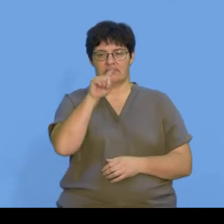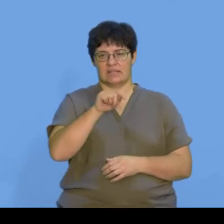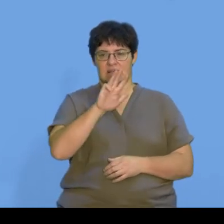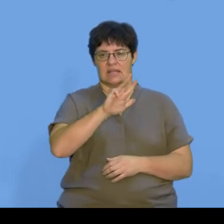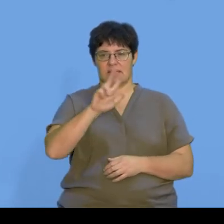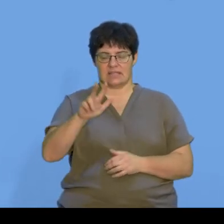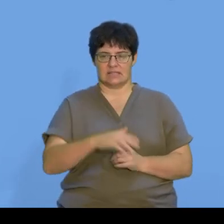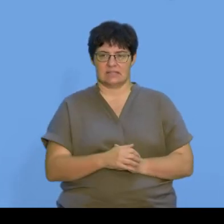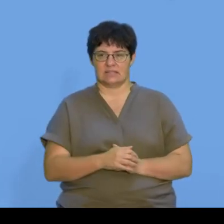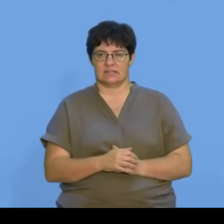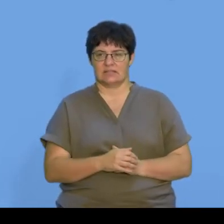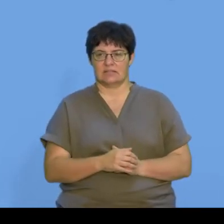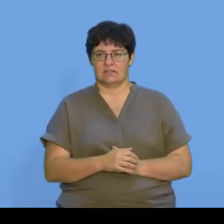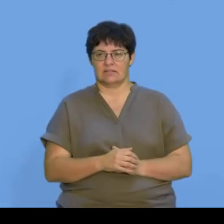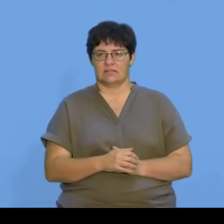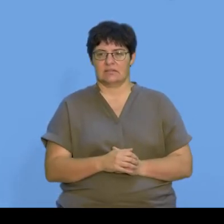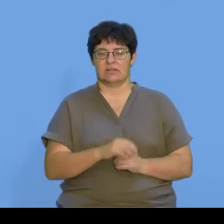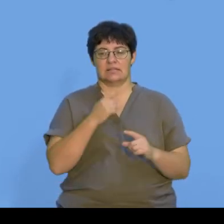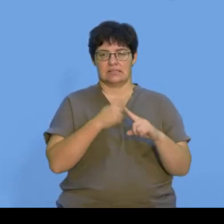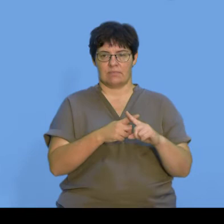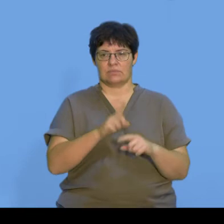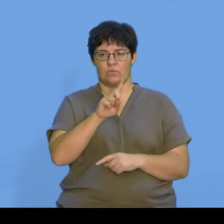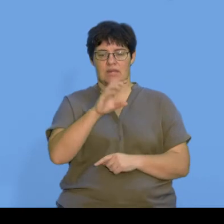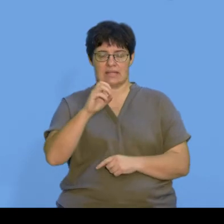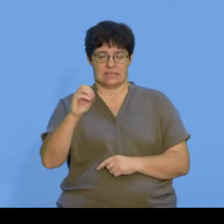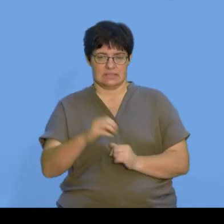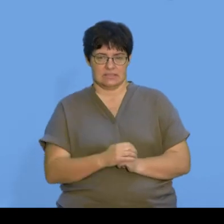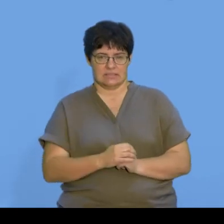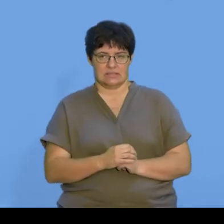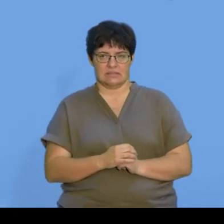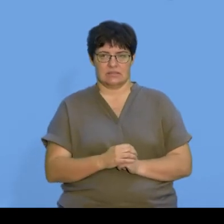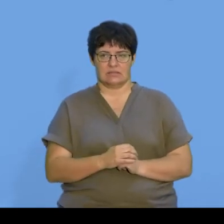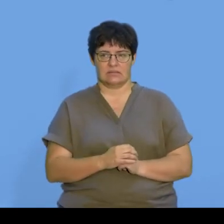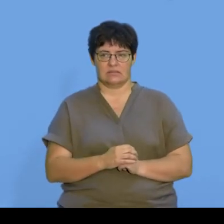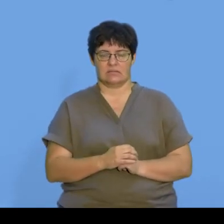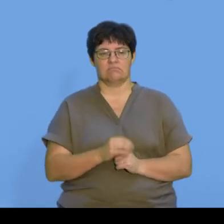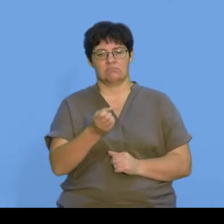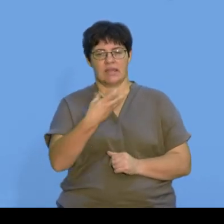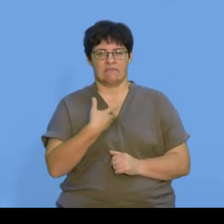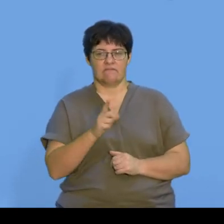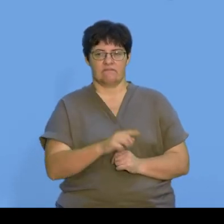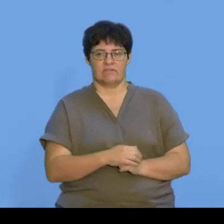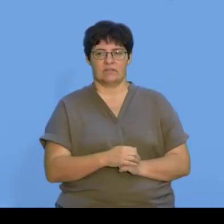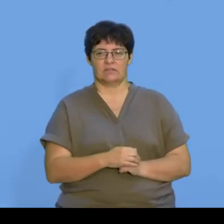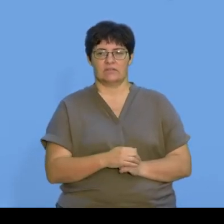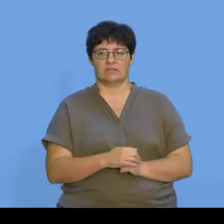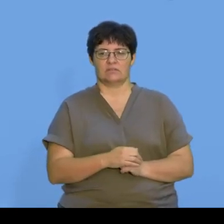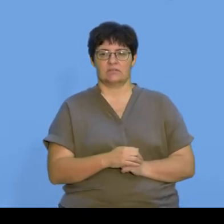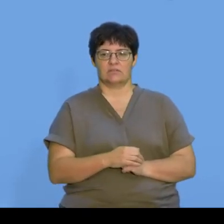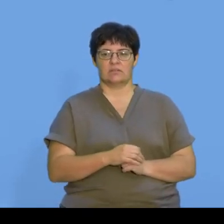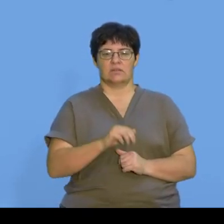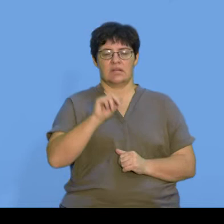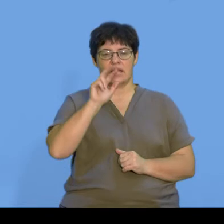divided by 98, okay? We'll multiply that by 100, okay? This actually gives us